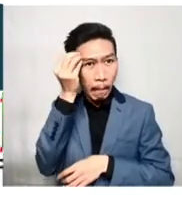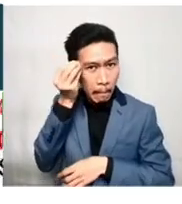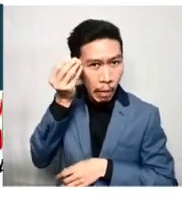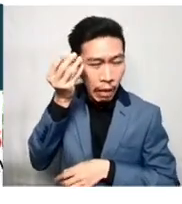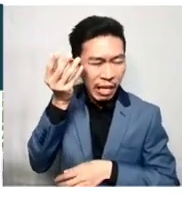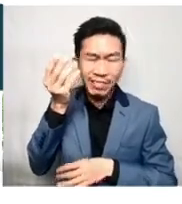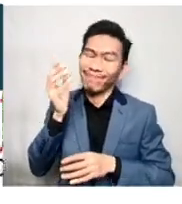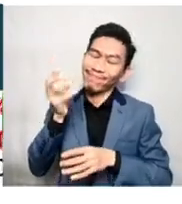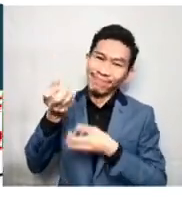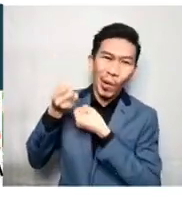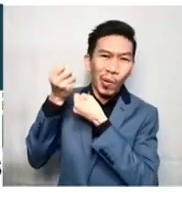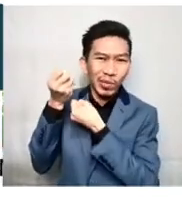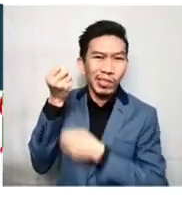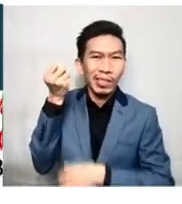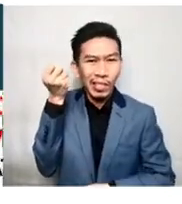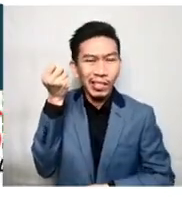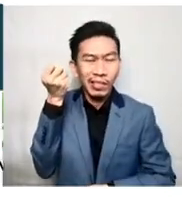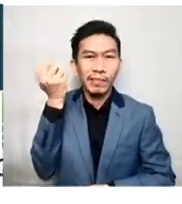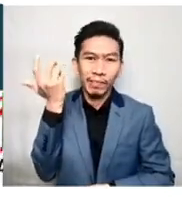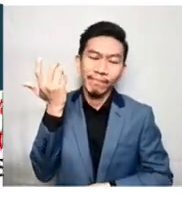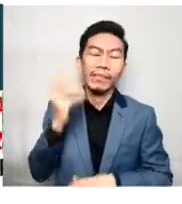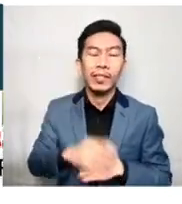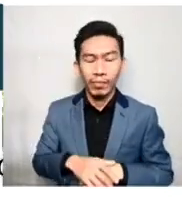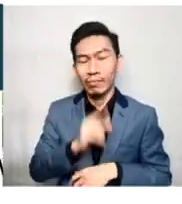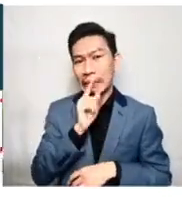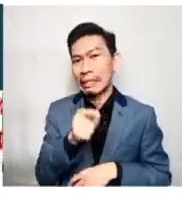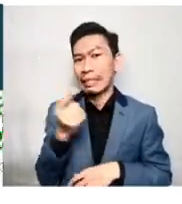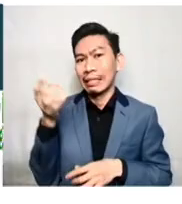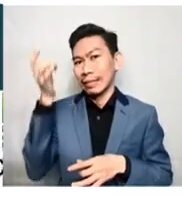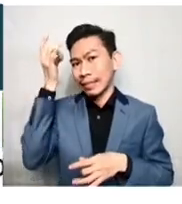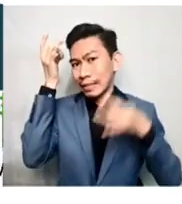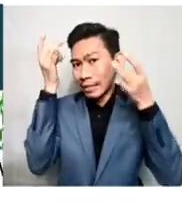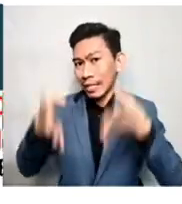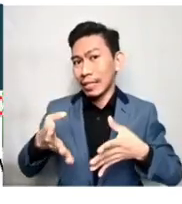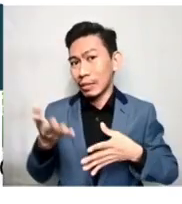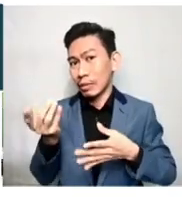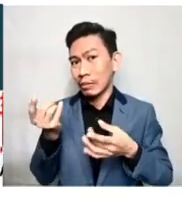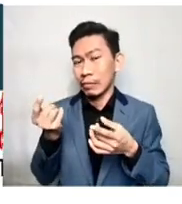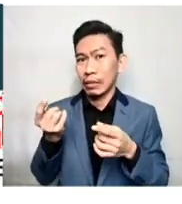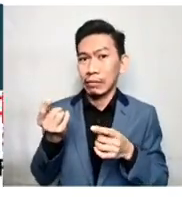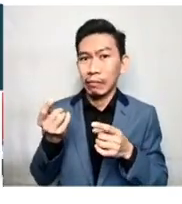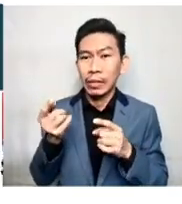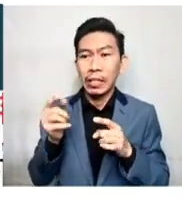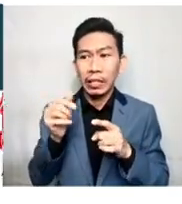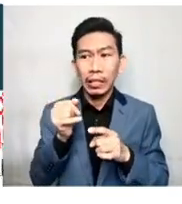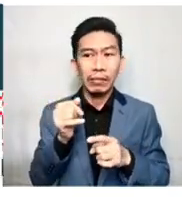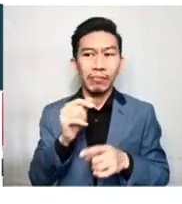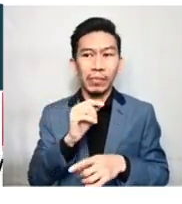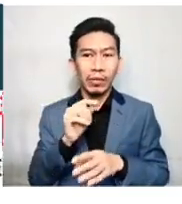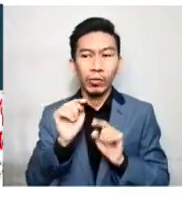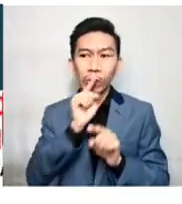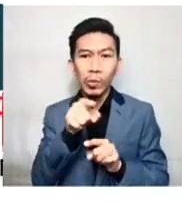aktivismo mo. Kaya it's a dangerous effect because it not only silences dissent,